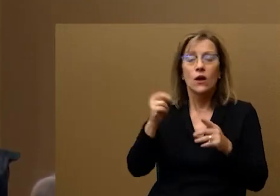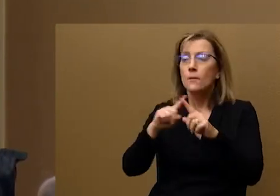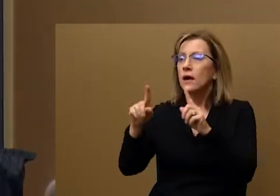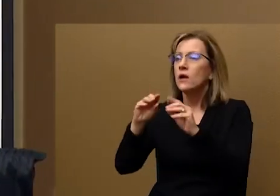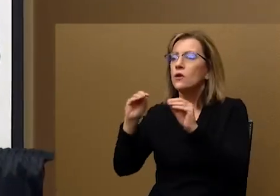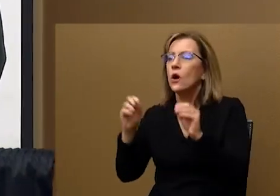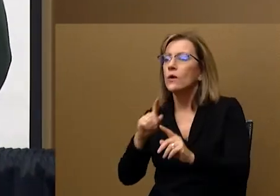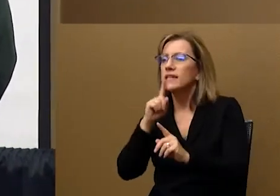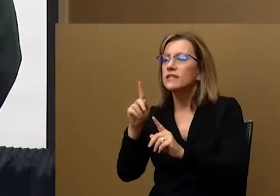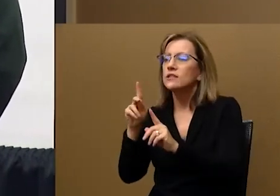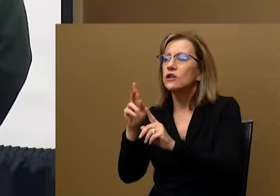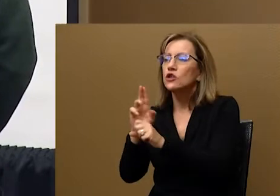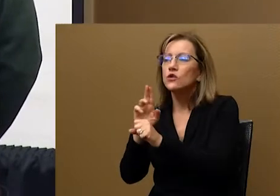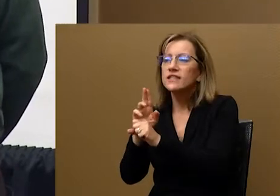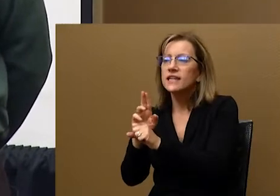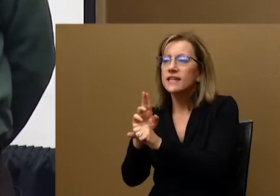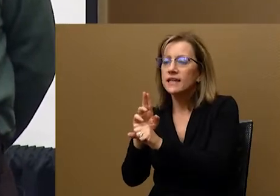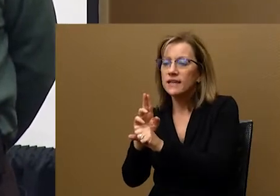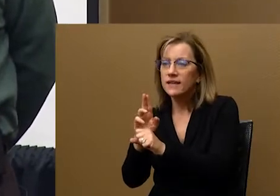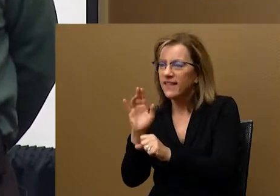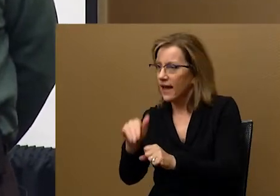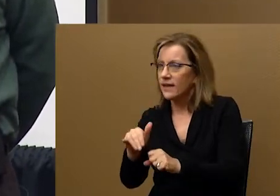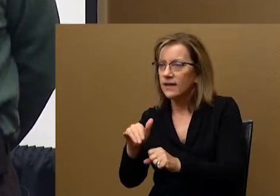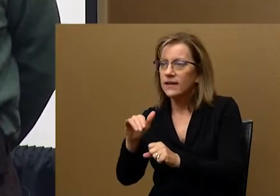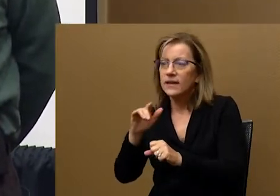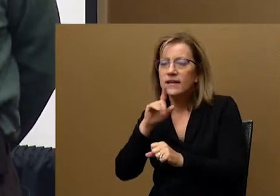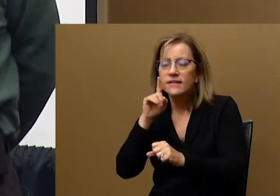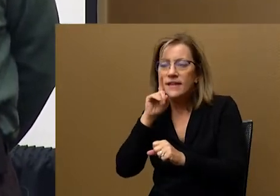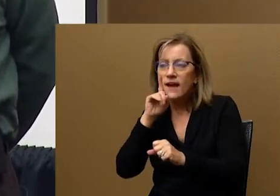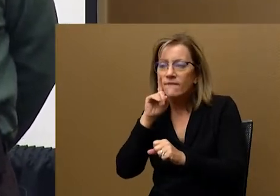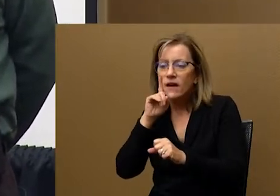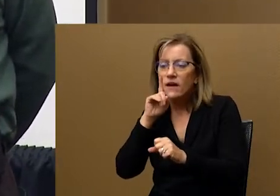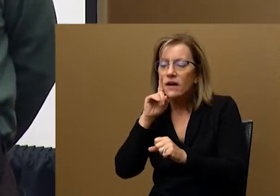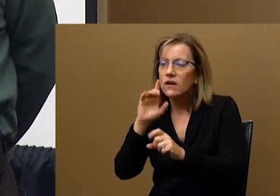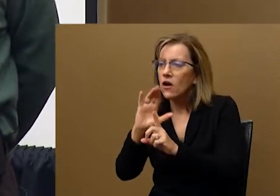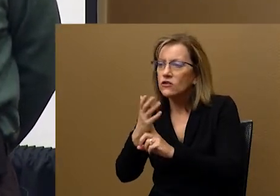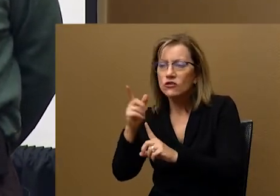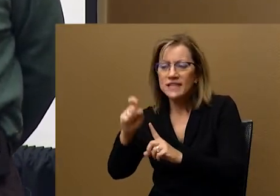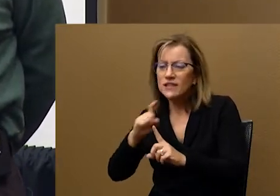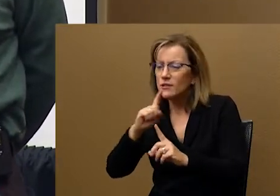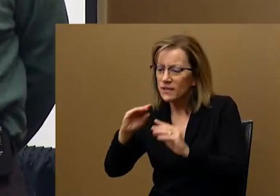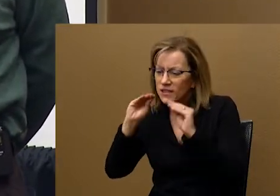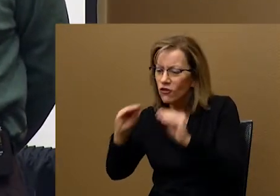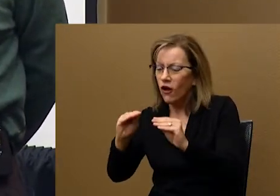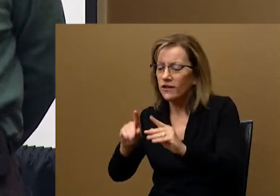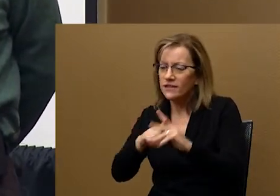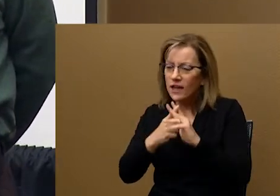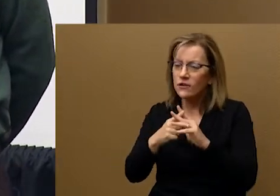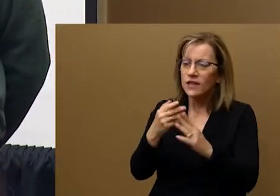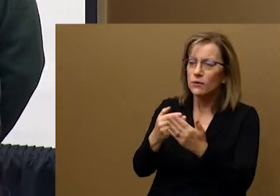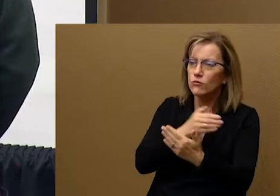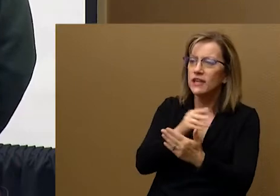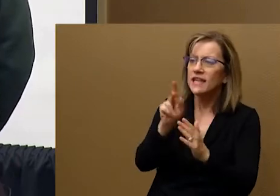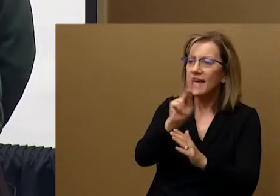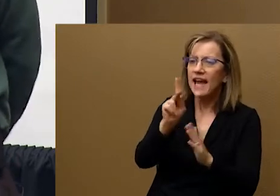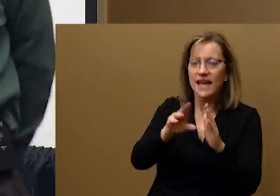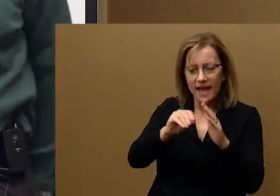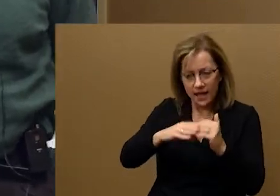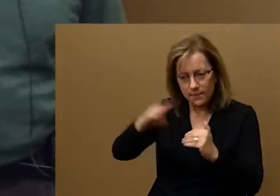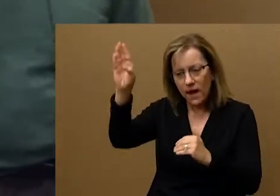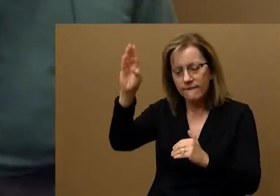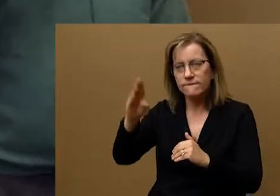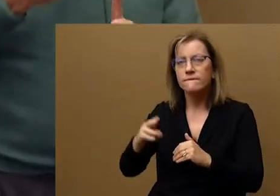Yes, the curriculum is out there, but nobody is using it. Deaf culture should be taught starting in pre-K and above,